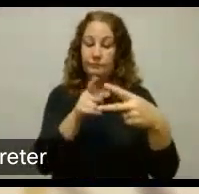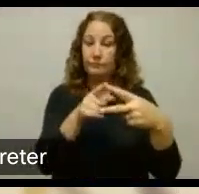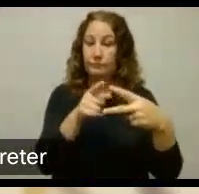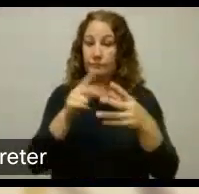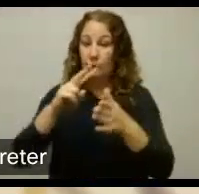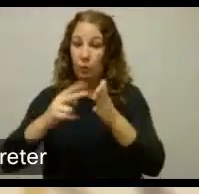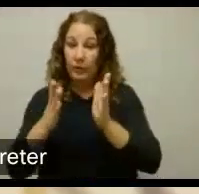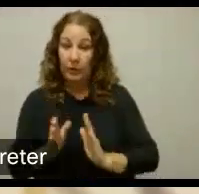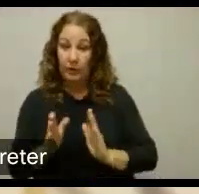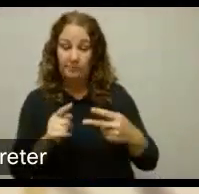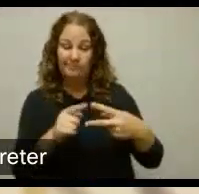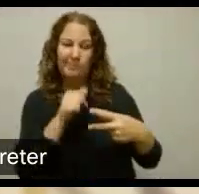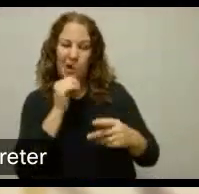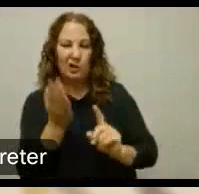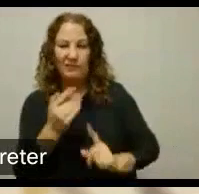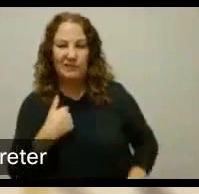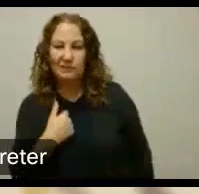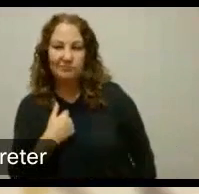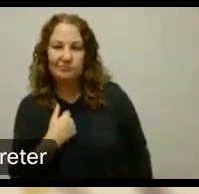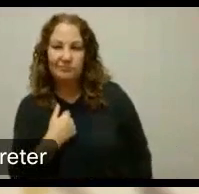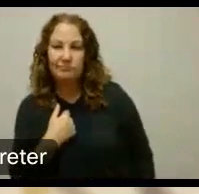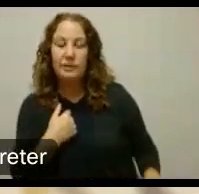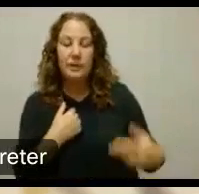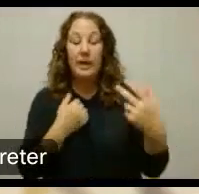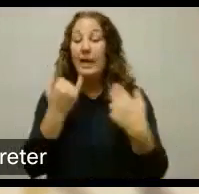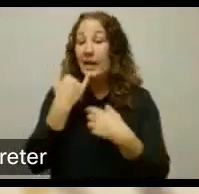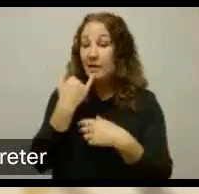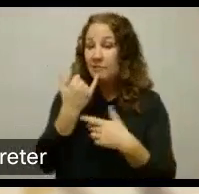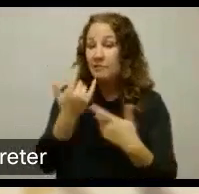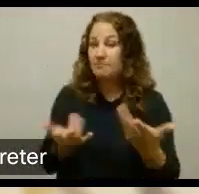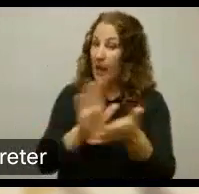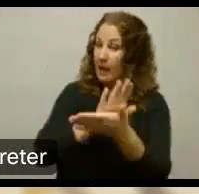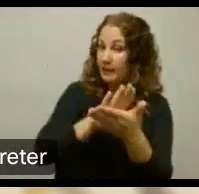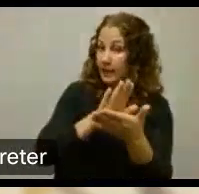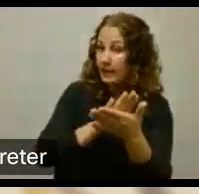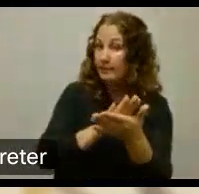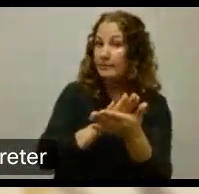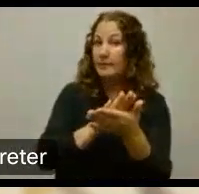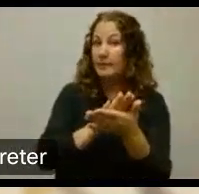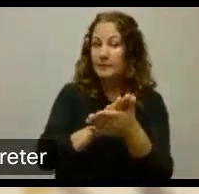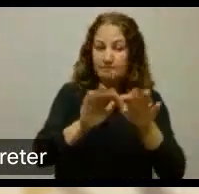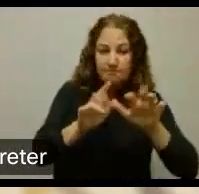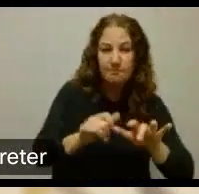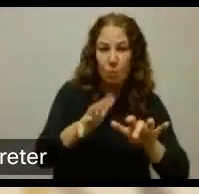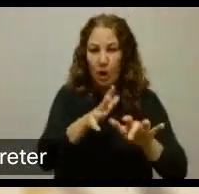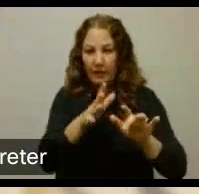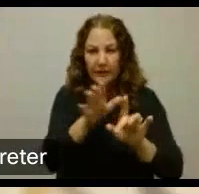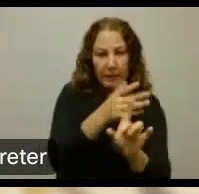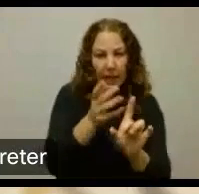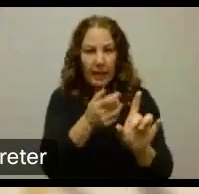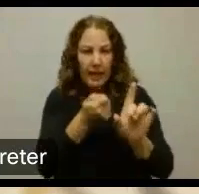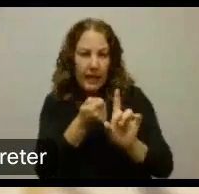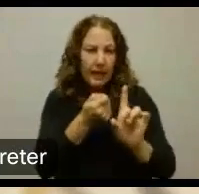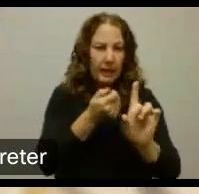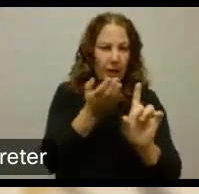reader might be unconvinced. And when you are writing academically in a persuasive or argumentative way,